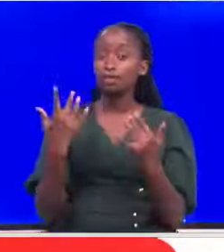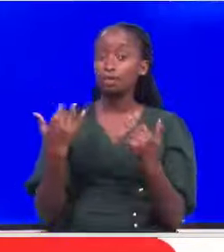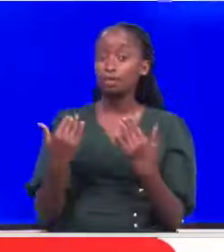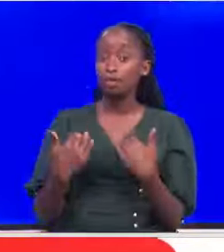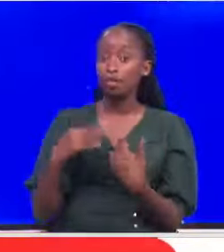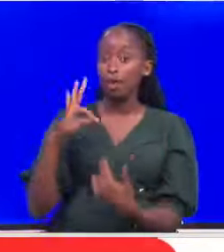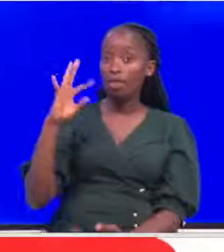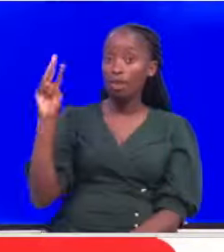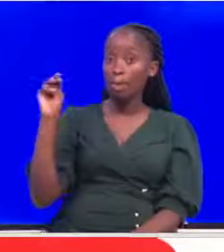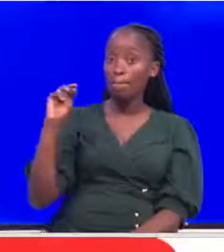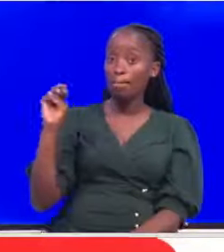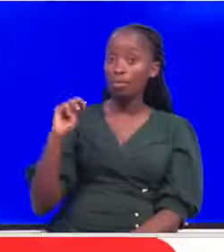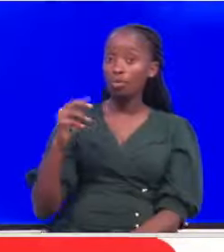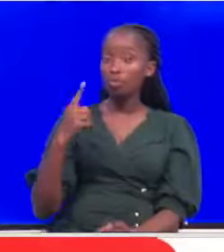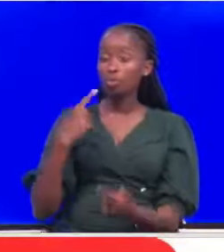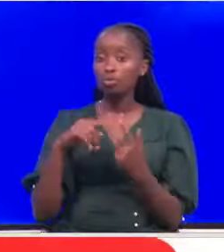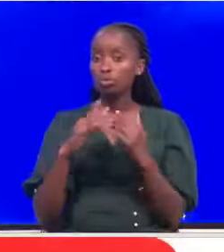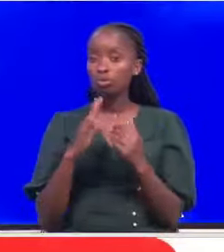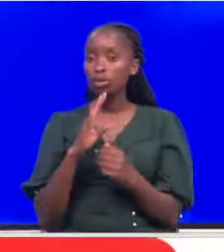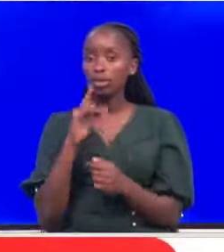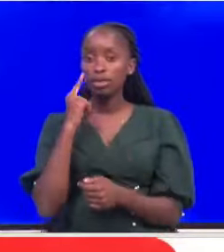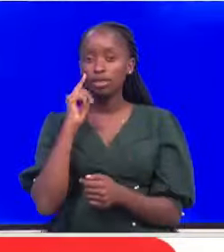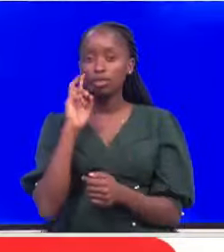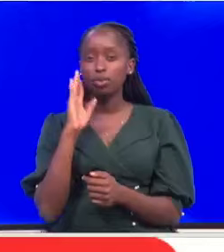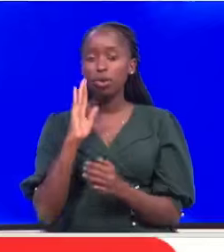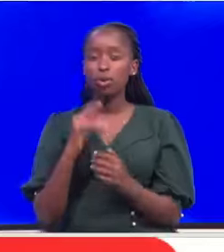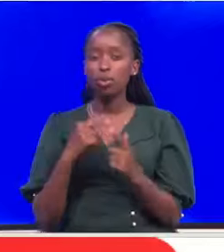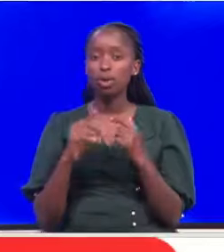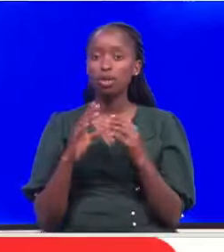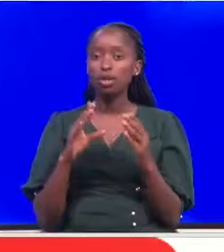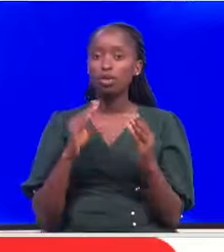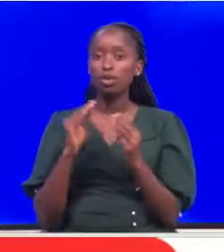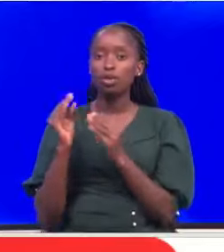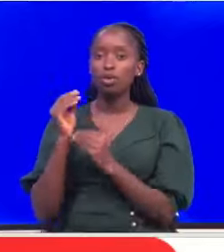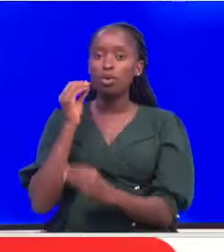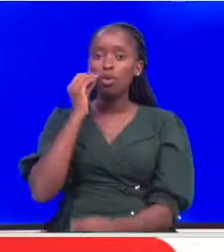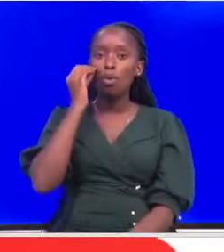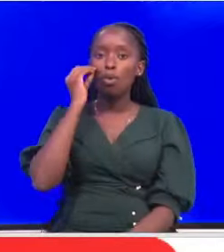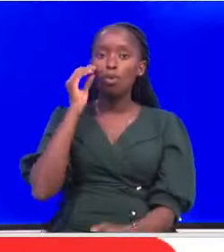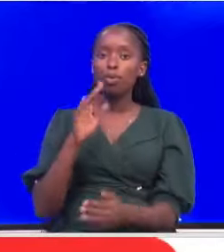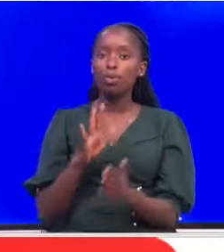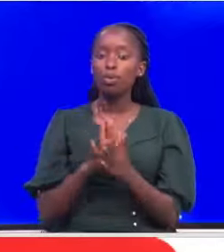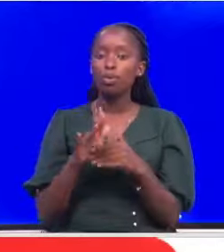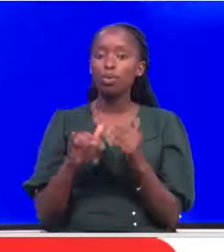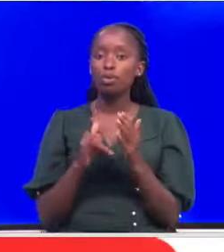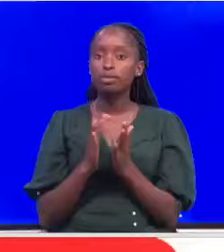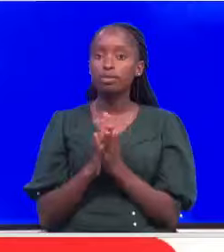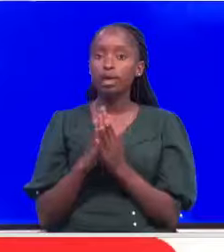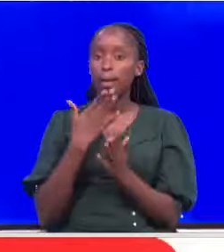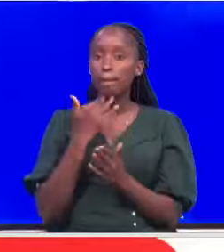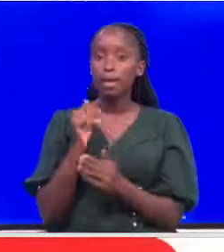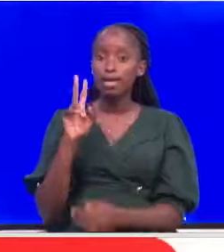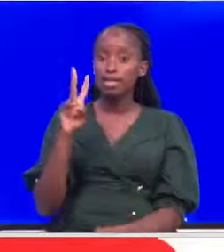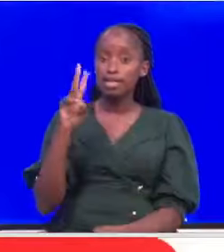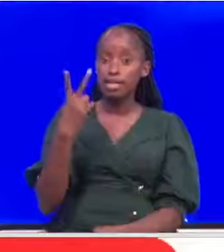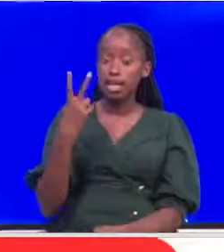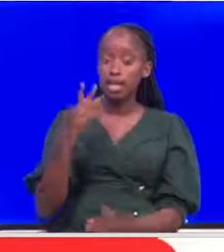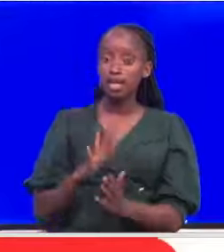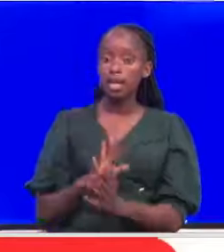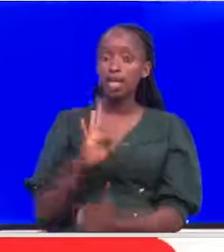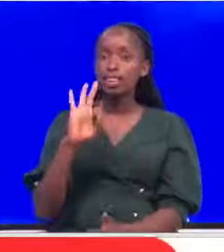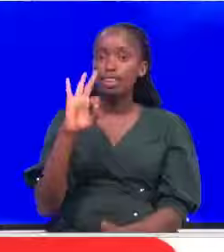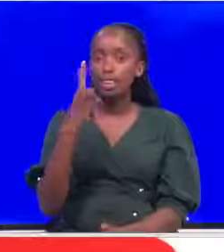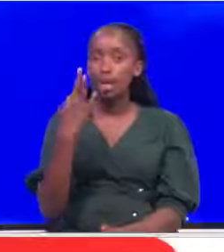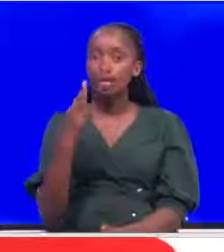million championships, will see the winner take home a whopping 3 million shillings, the highest price ever, with the second, third and